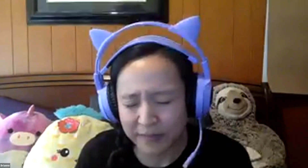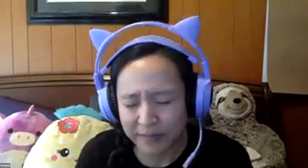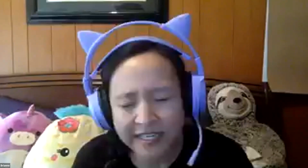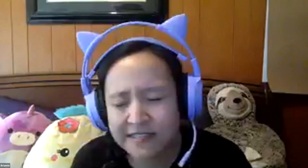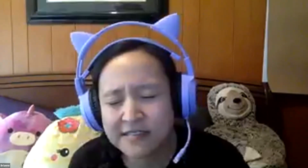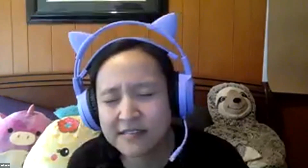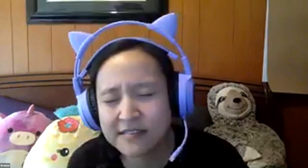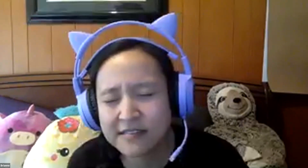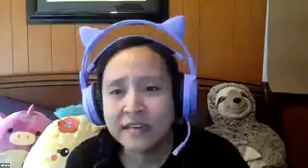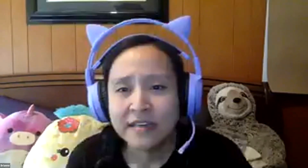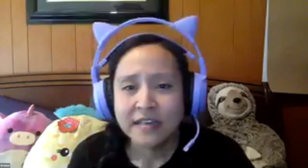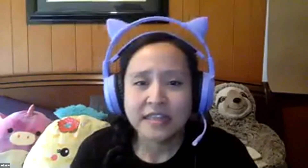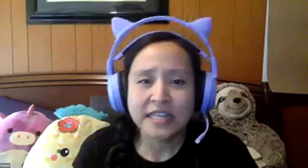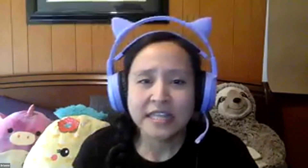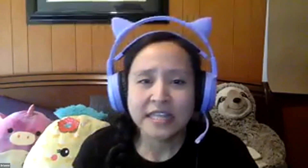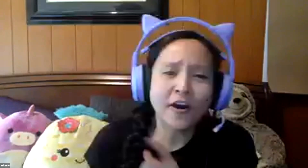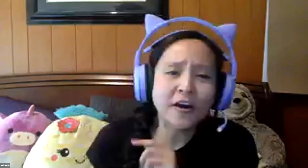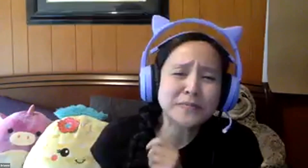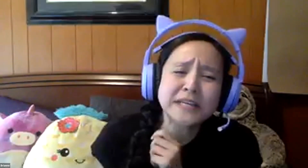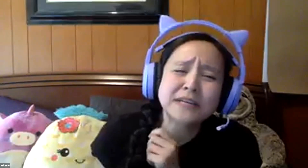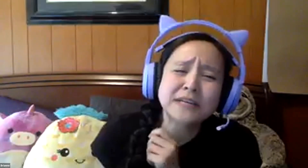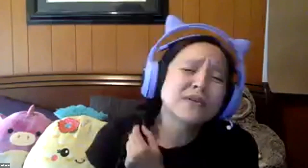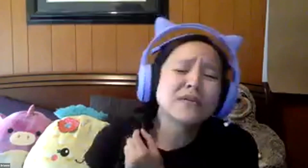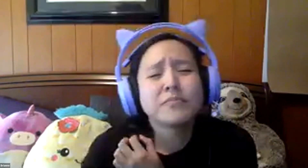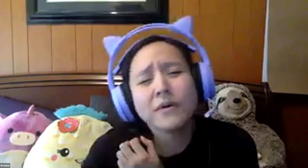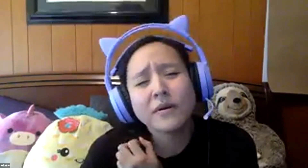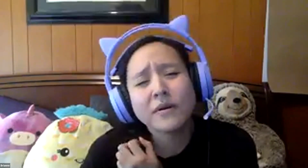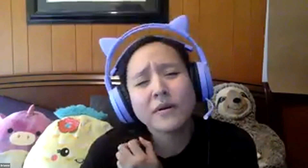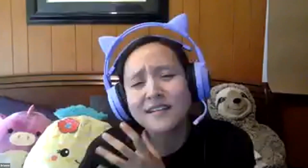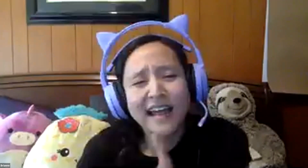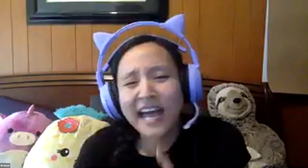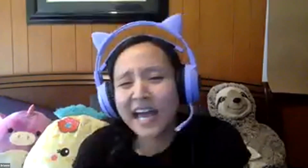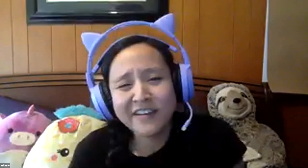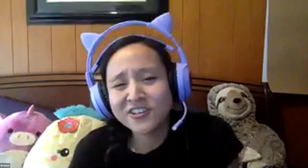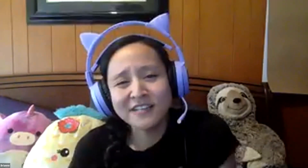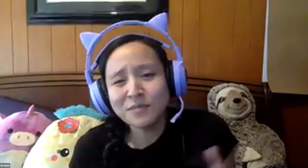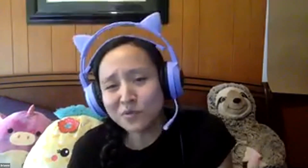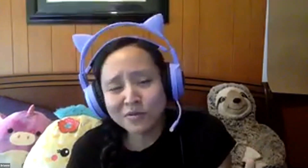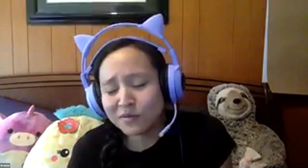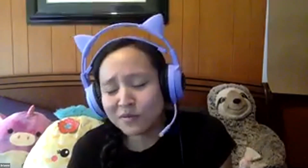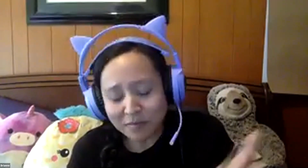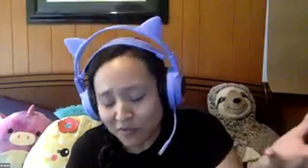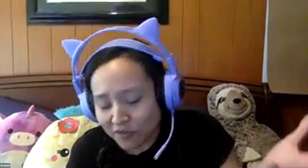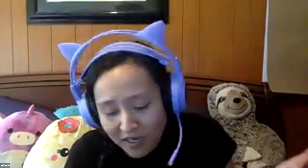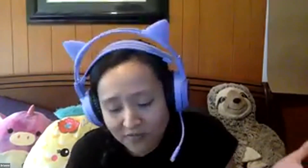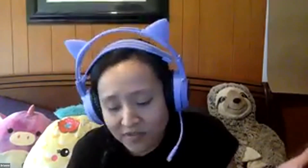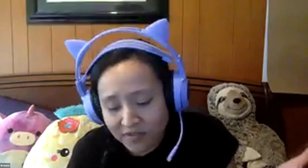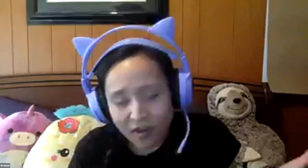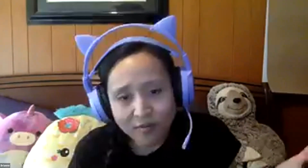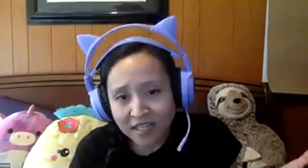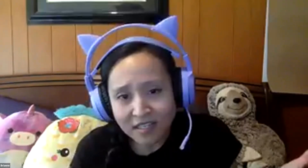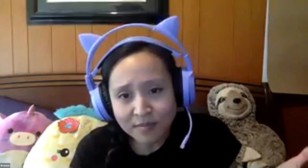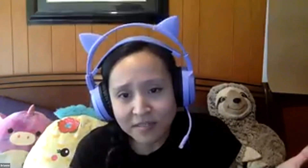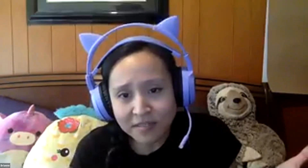for my friends. They call me up like I'm so bored, and I'm not trying to be rude. Maybe you thought of